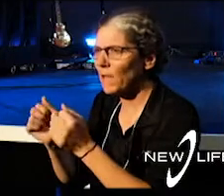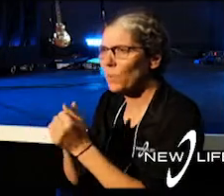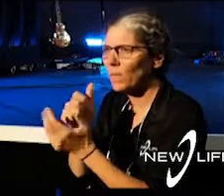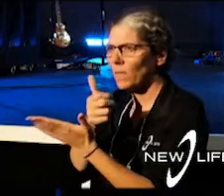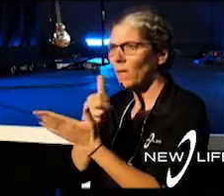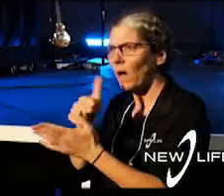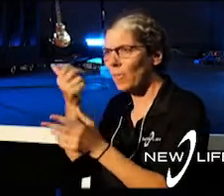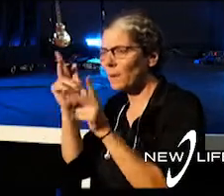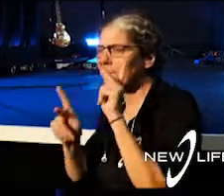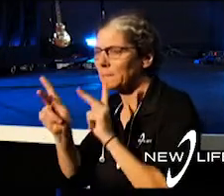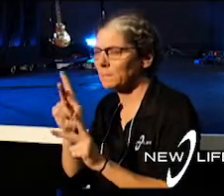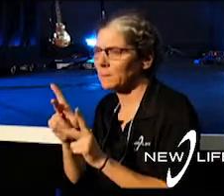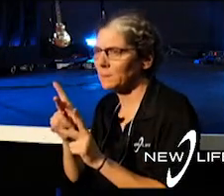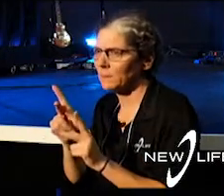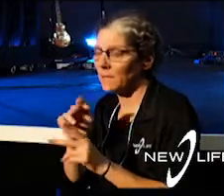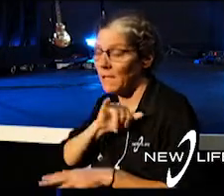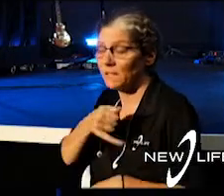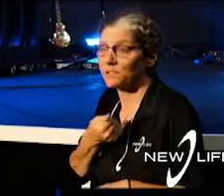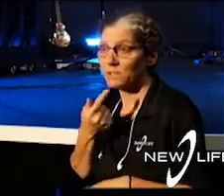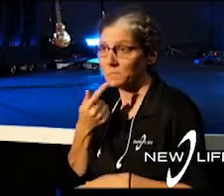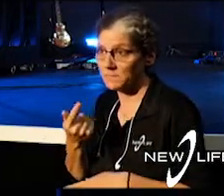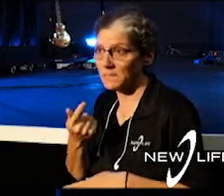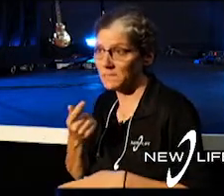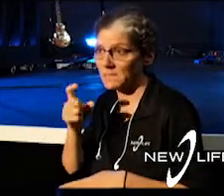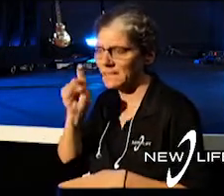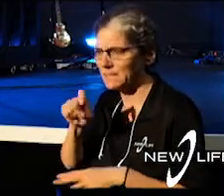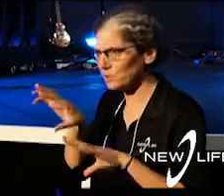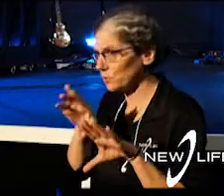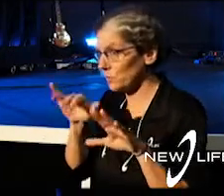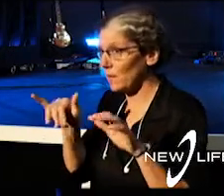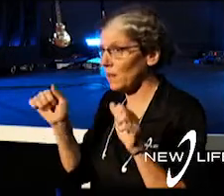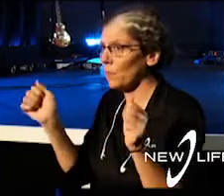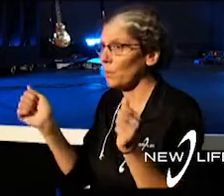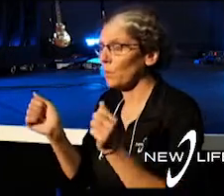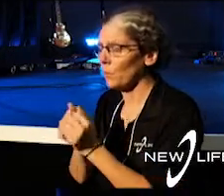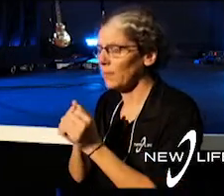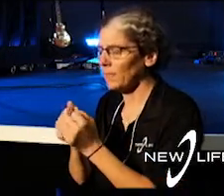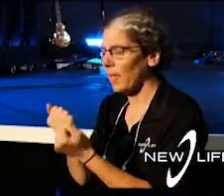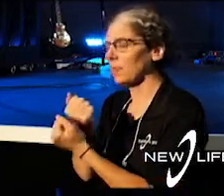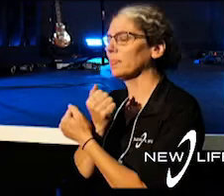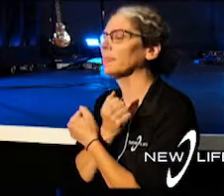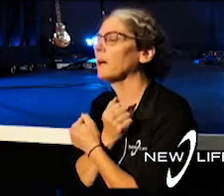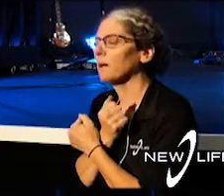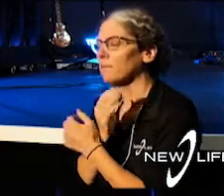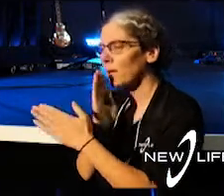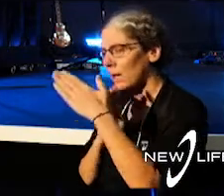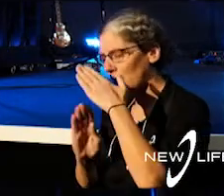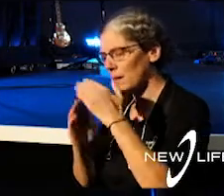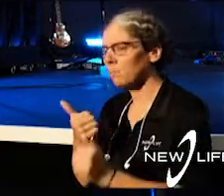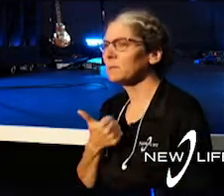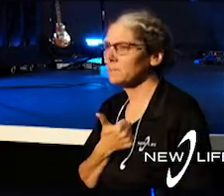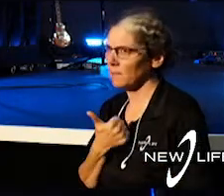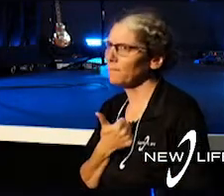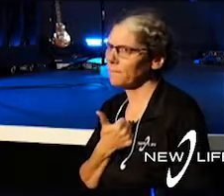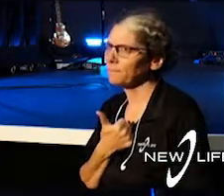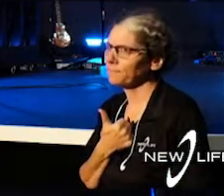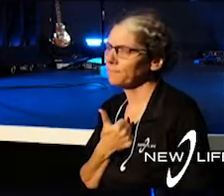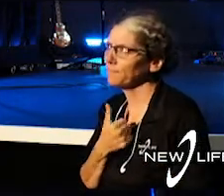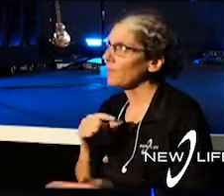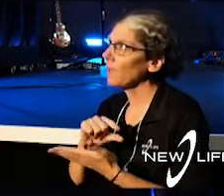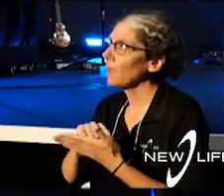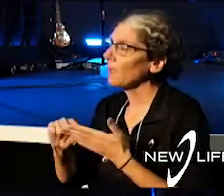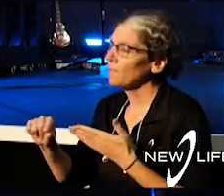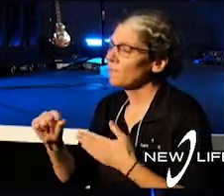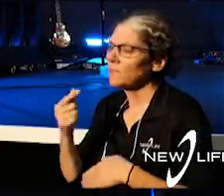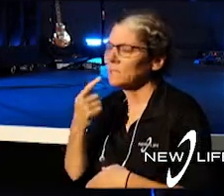people. But James says in order to do that, we need to humble ourselves. Verse 6, "God